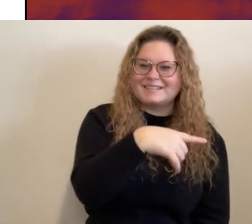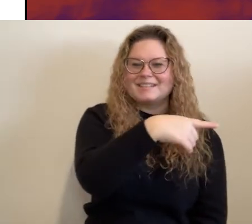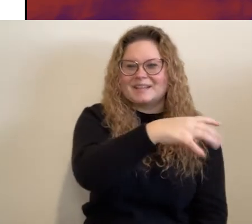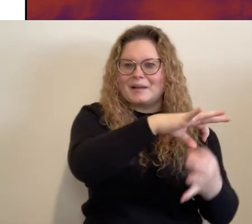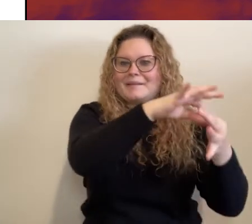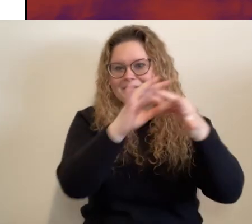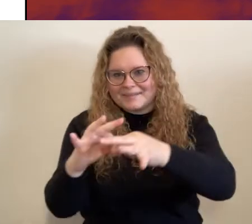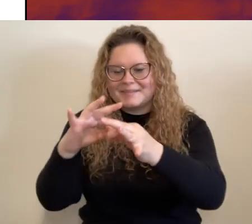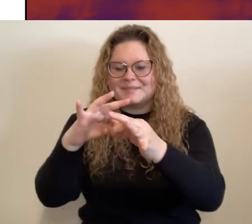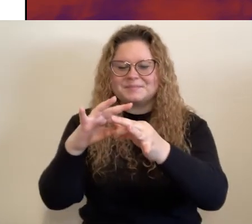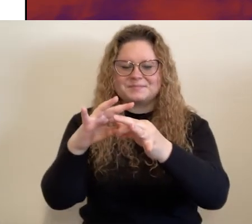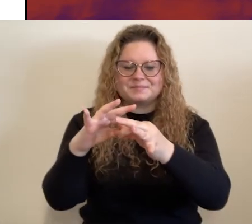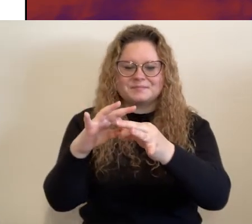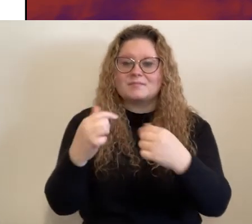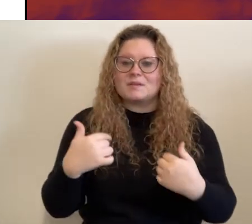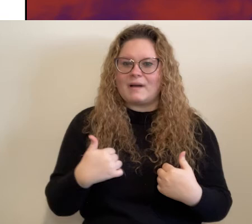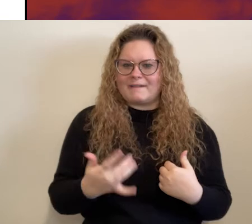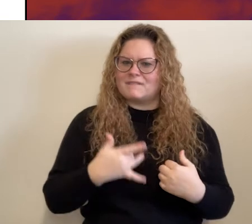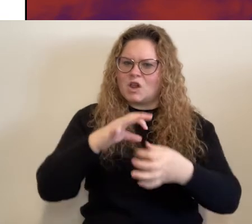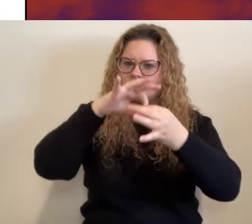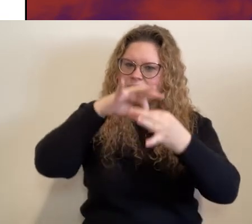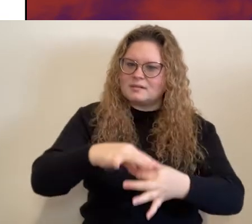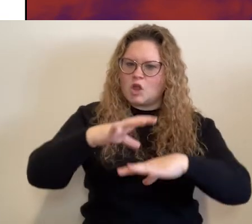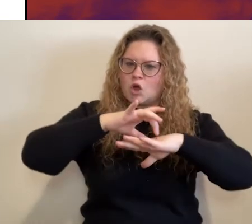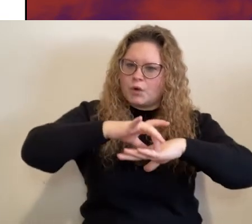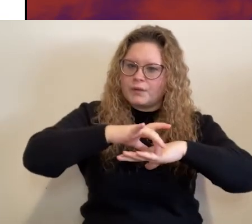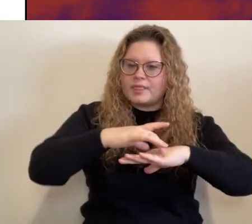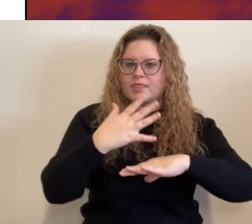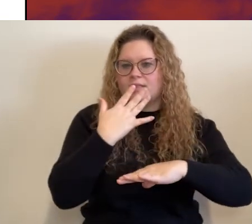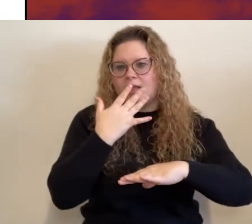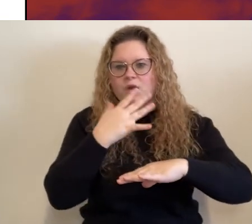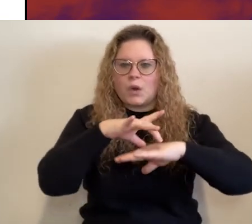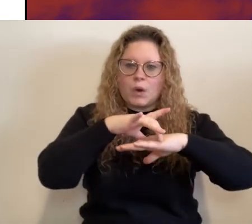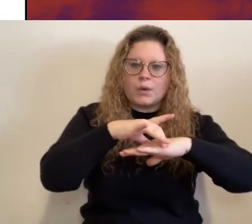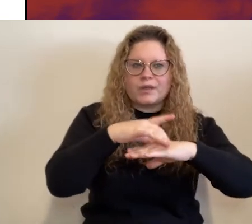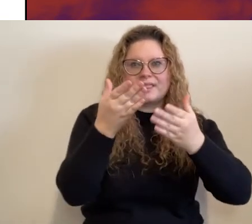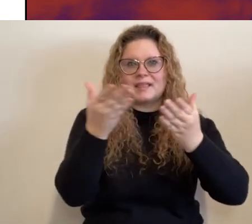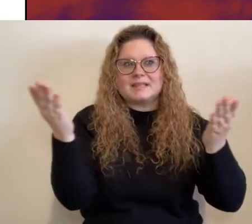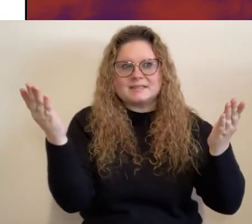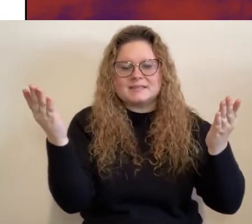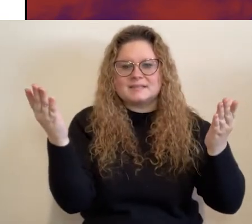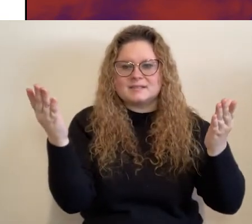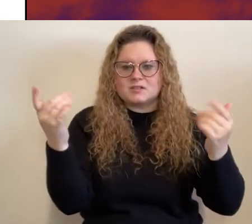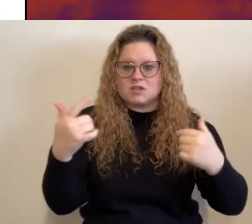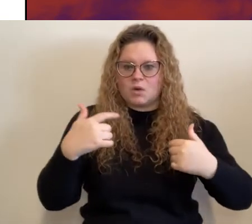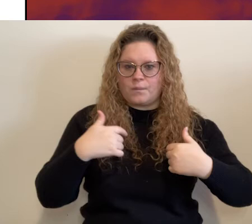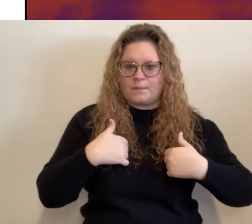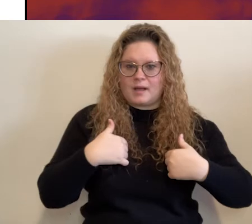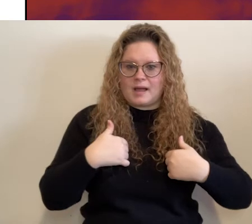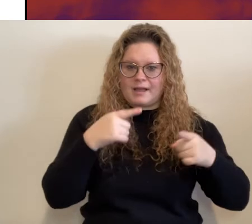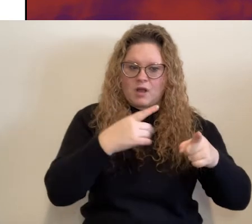I was tapping into a lot of earthy tones. So I'm merging the elements, so the